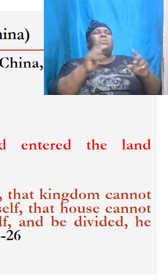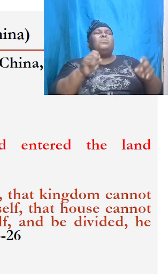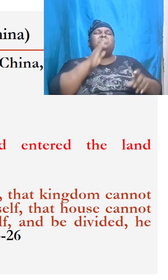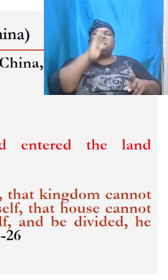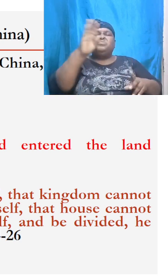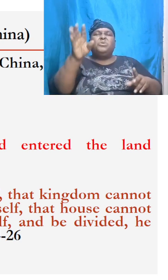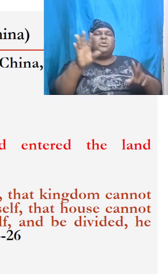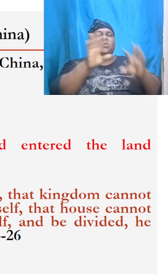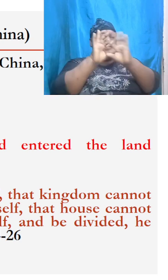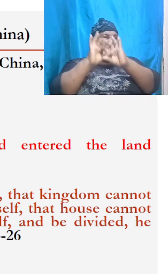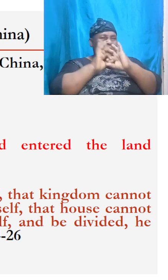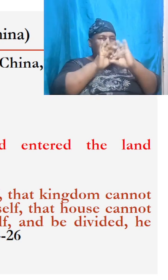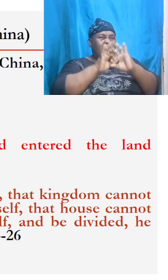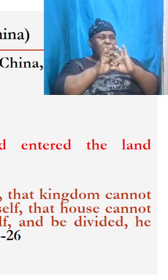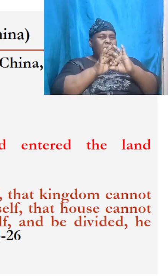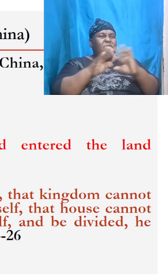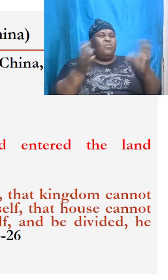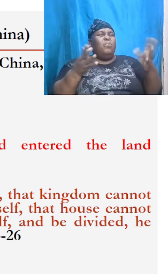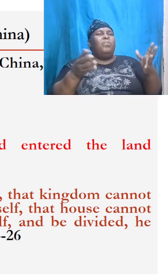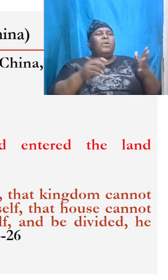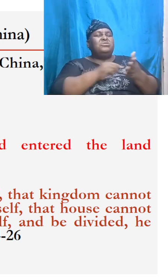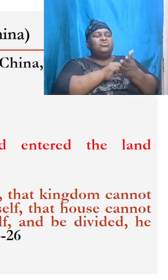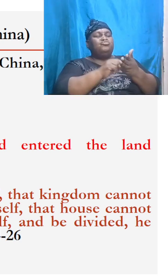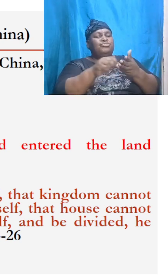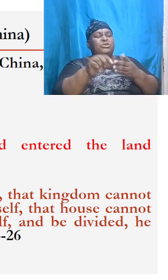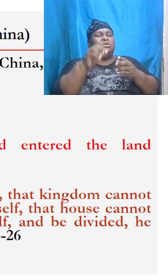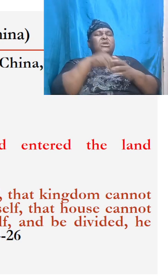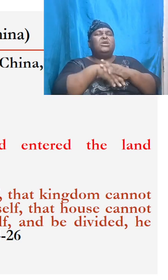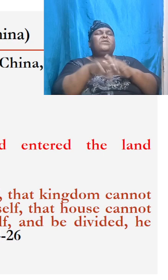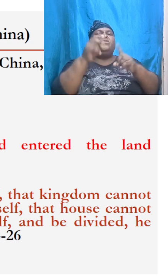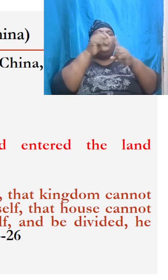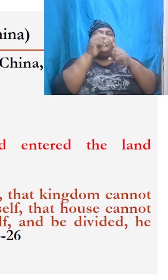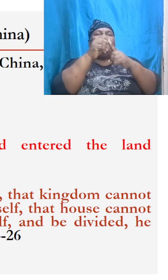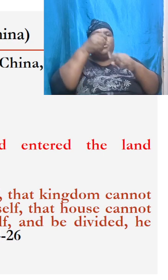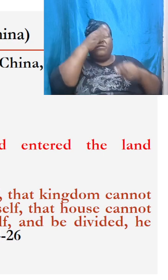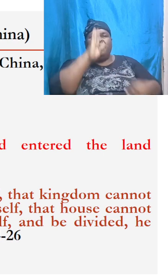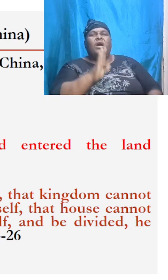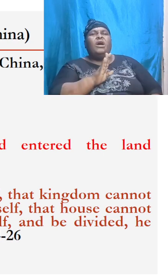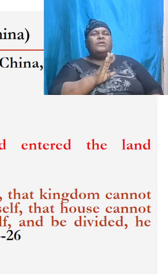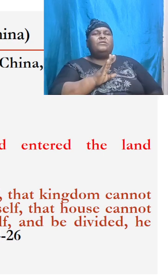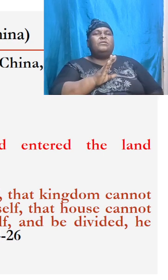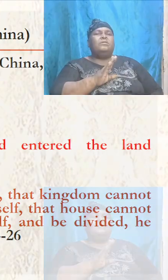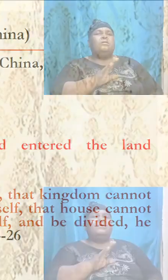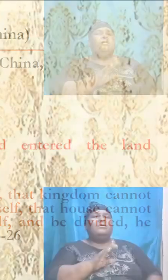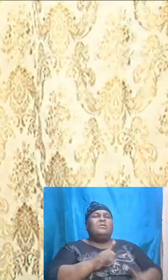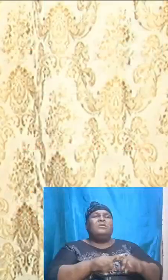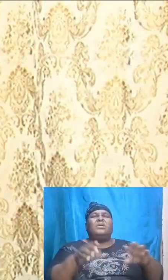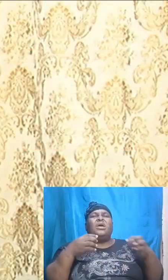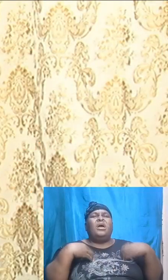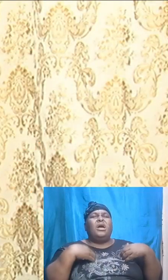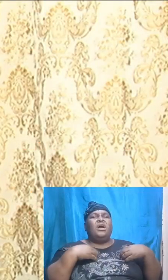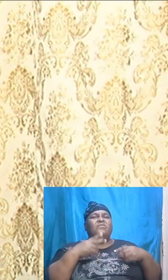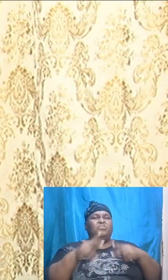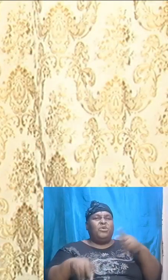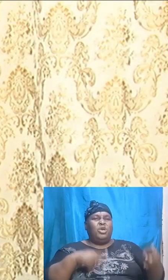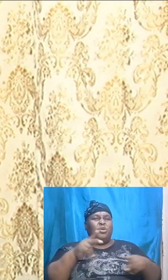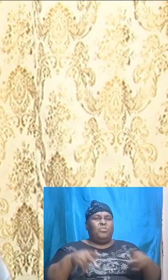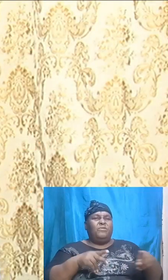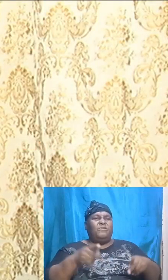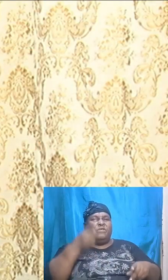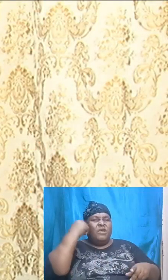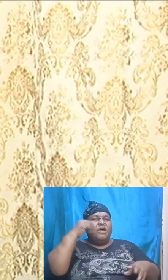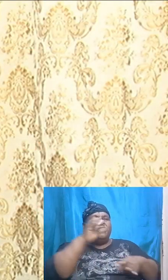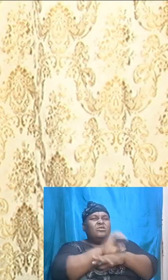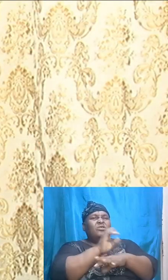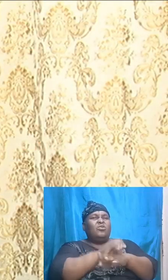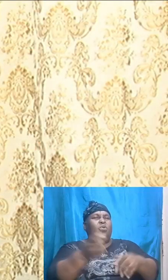what is written in the Word. We must be united in what the Word of God says. You cannot have people for the church, and at the same time, you're